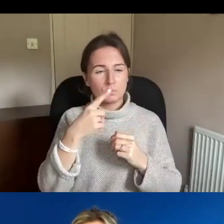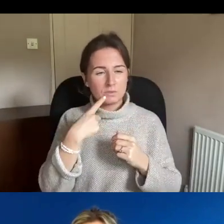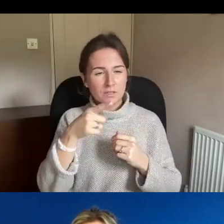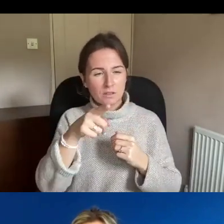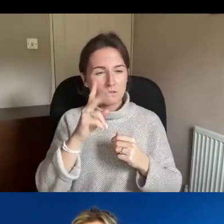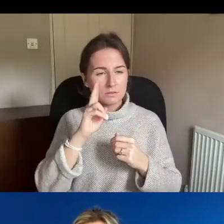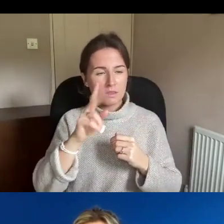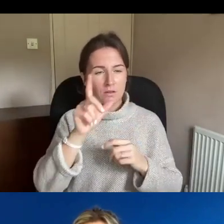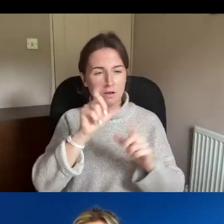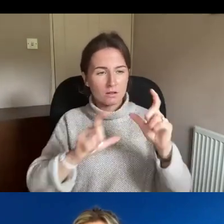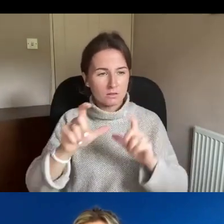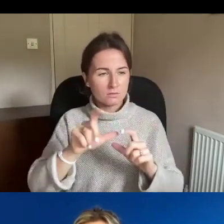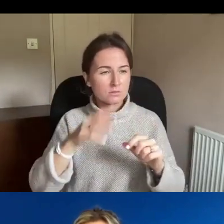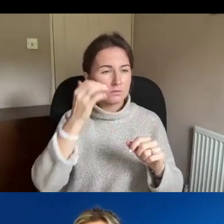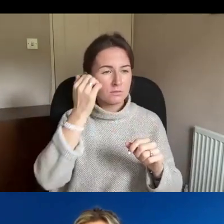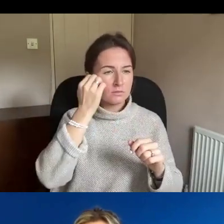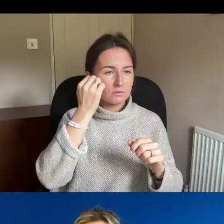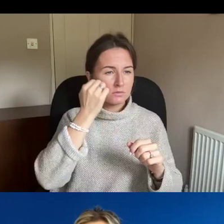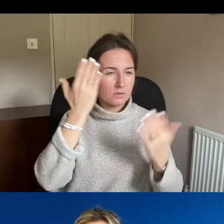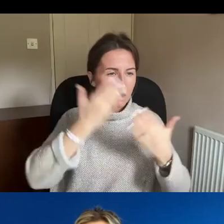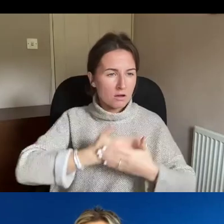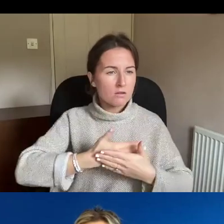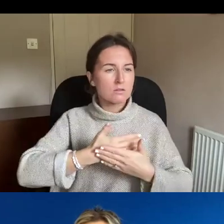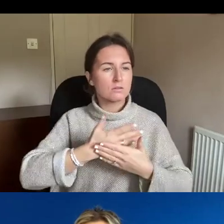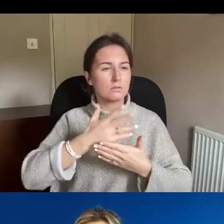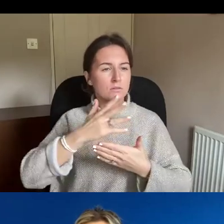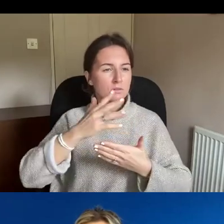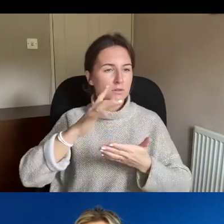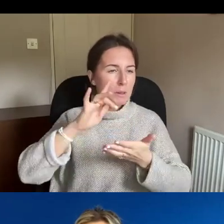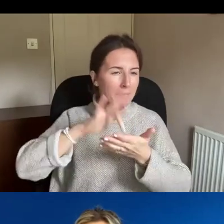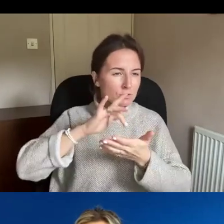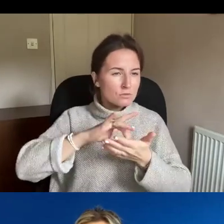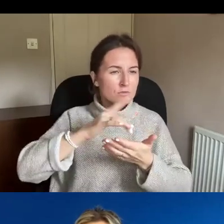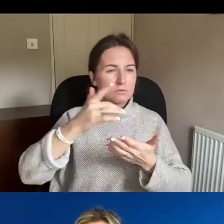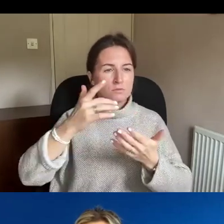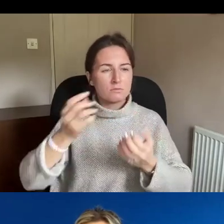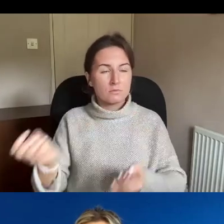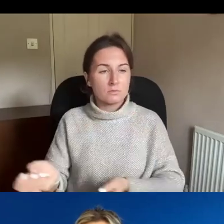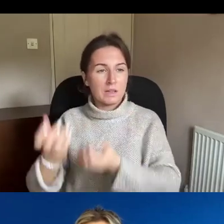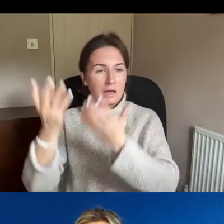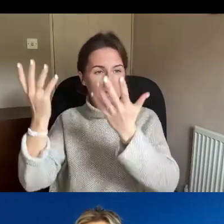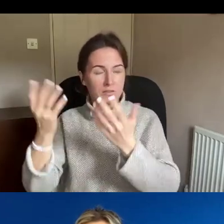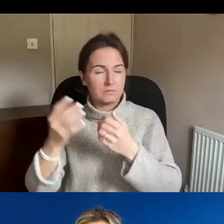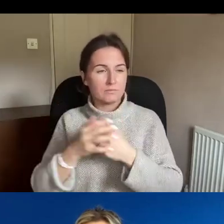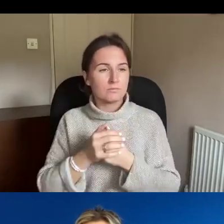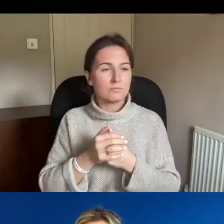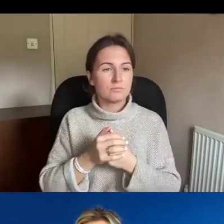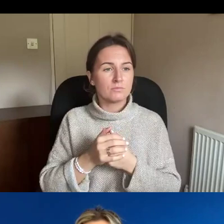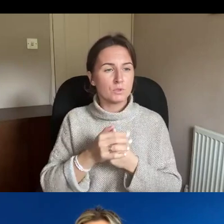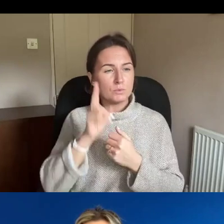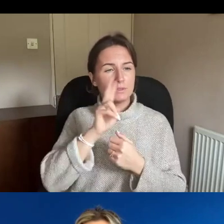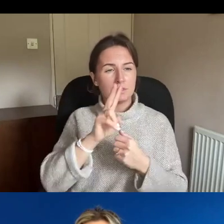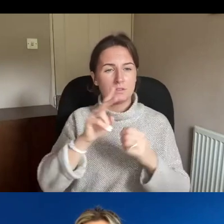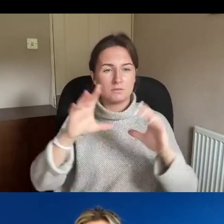see we've got dark lines, we've got cream, and we've got kind of an aqua kind of color. So in the top left there, you can